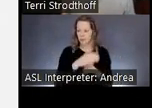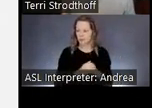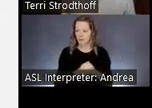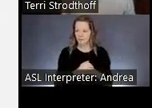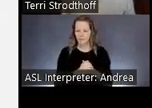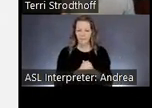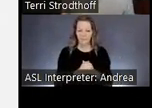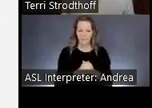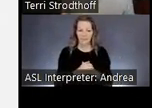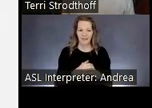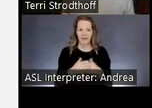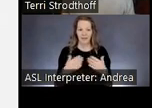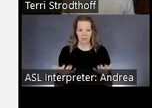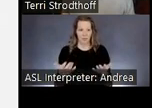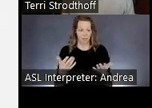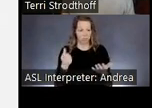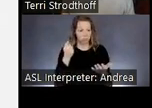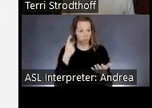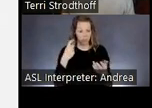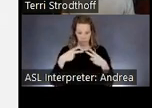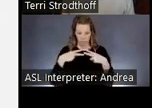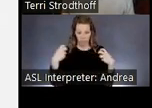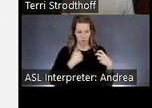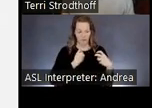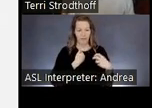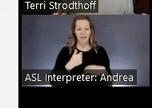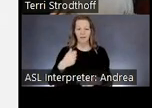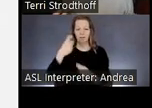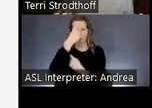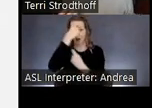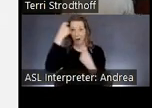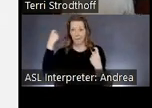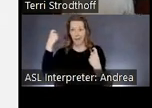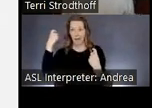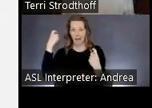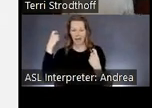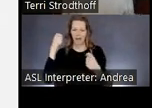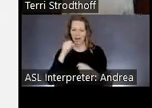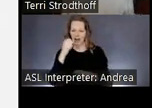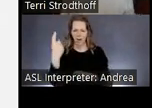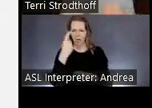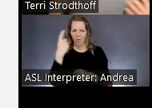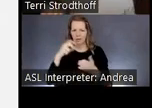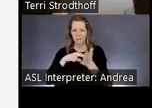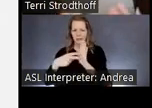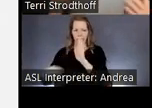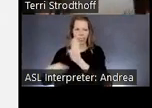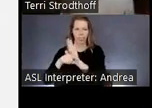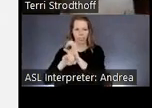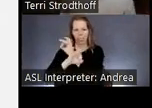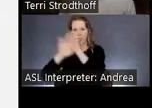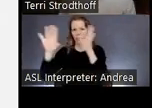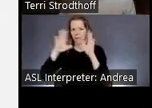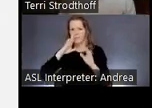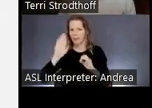ourselves. So come to an understanding then that trauma is not just about when the bad things happen. It's also when the